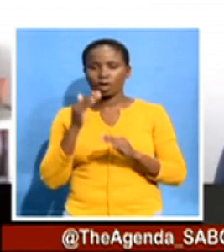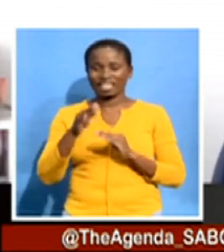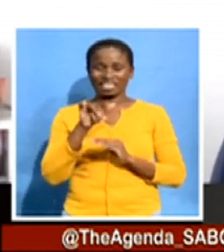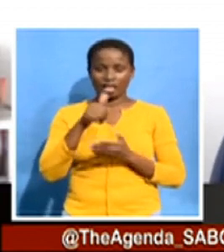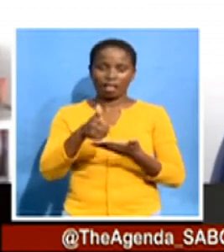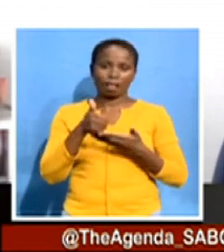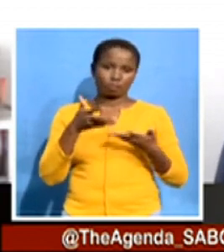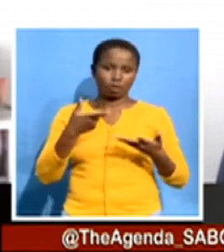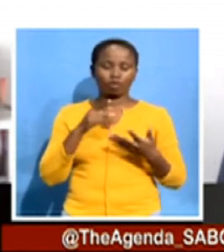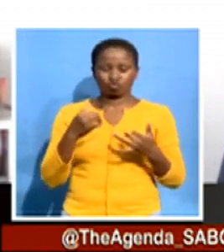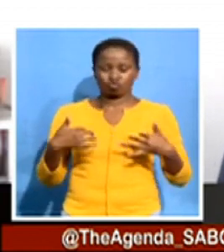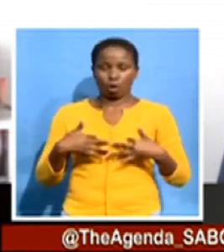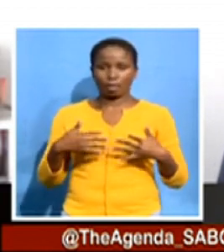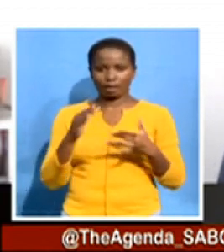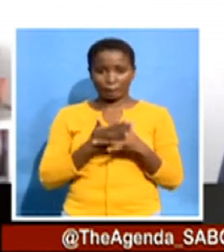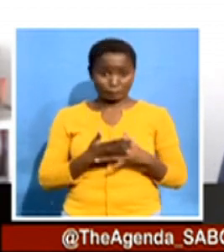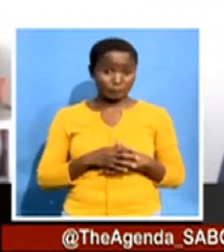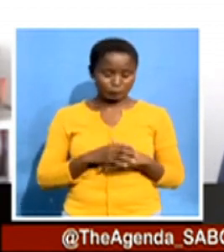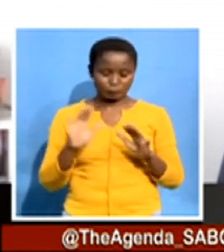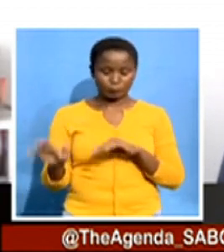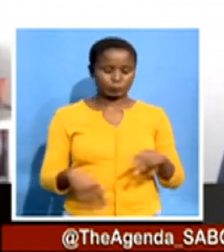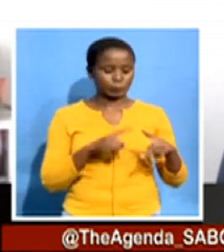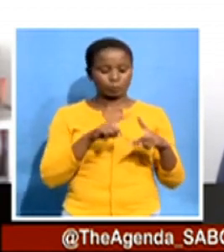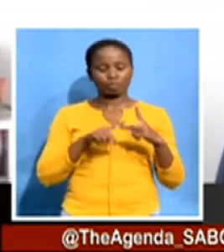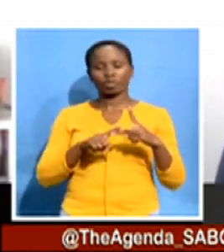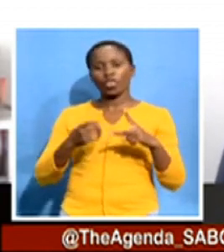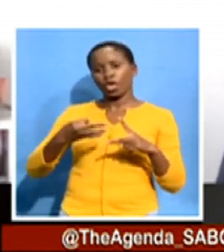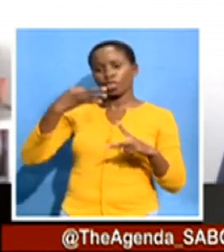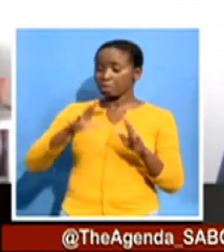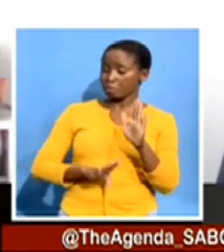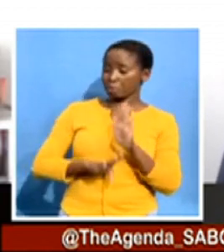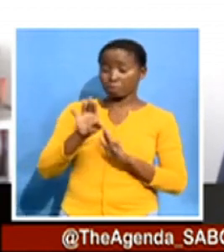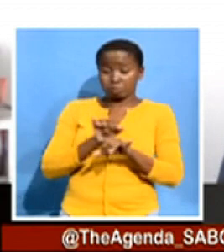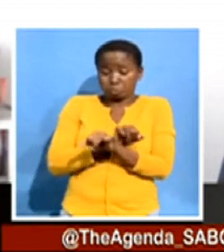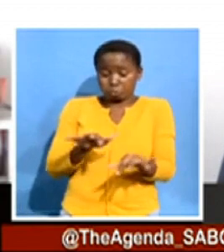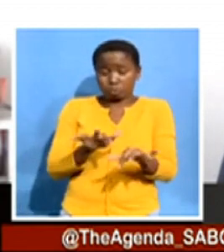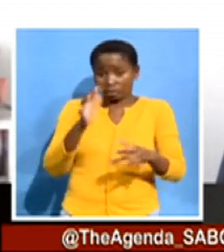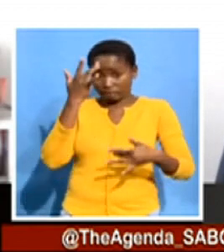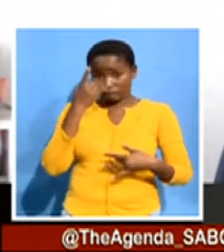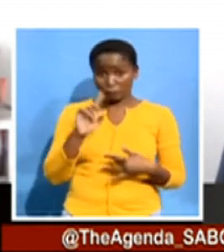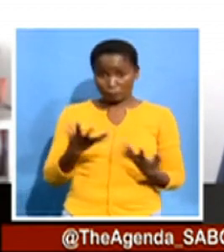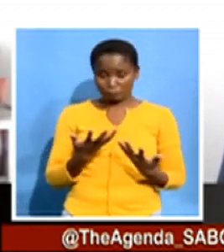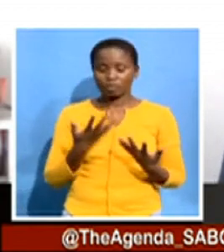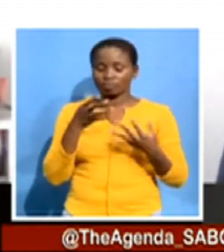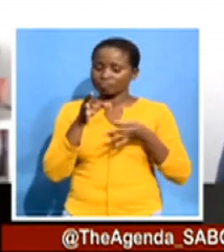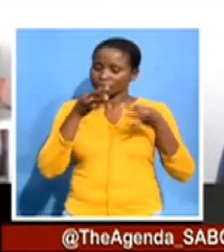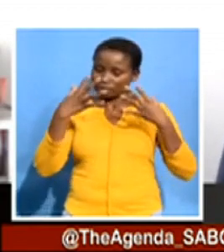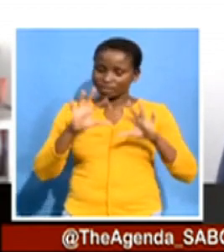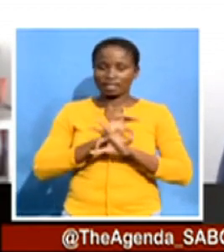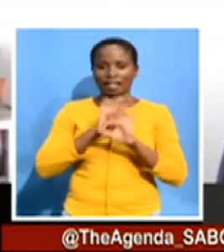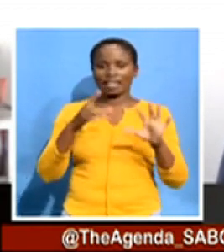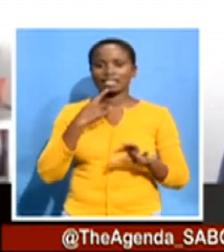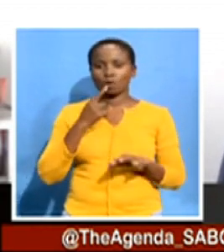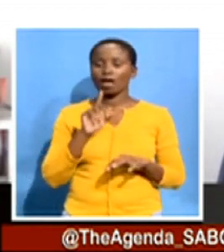third wave, we have made it very clear that there are certain factors that will